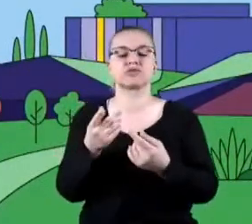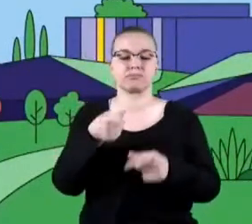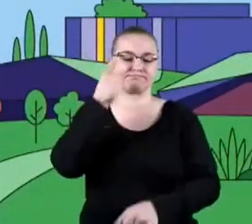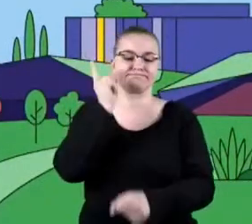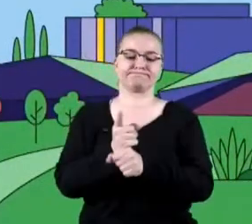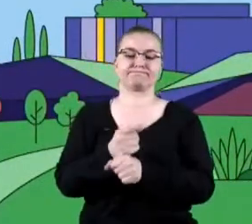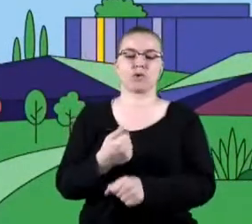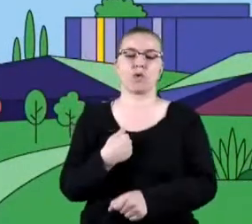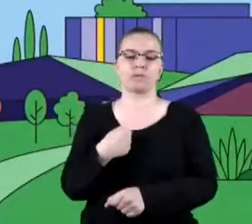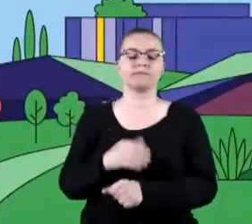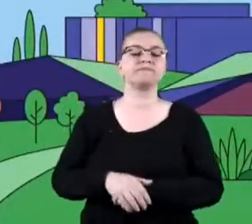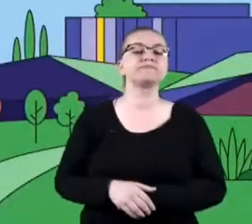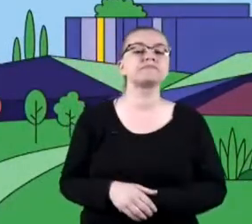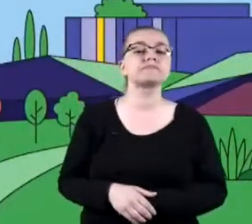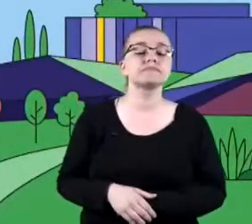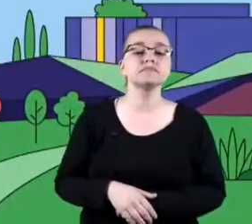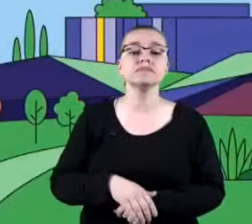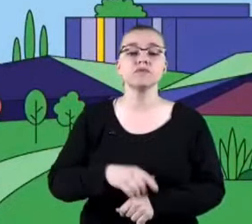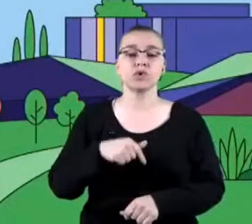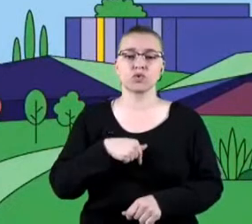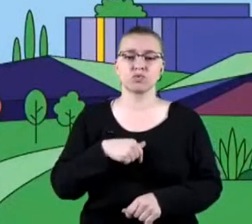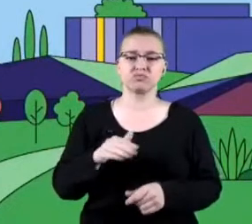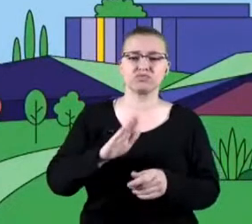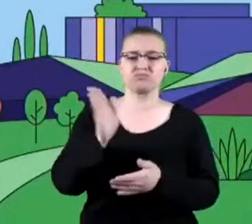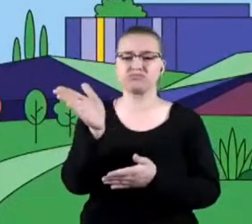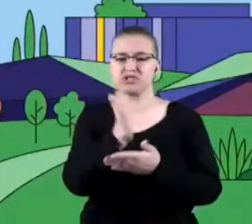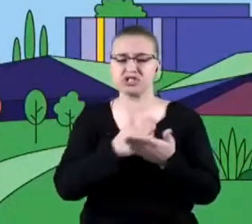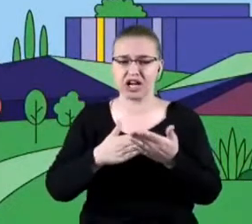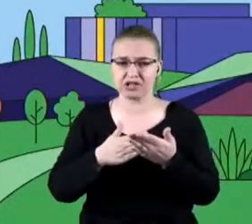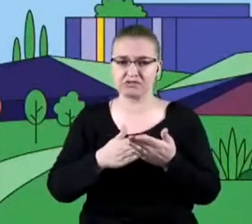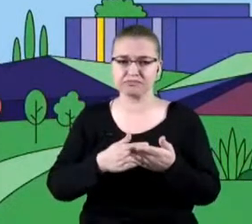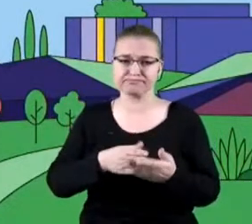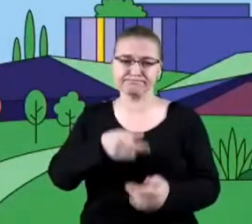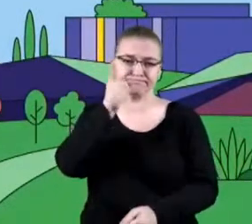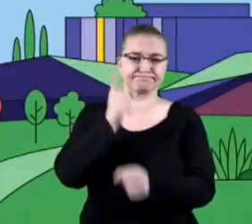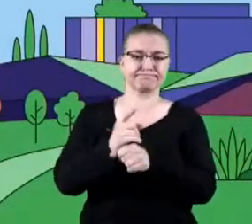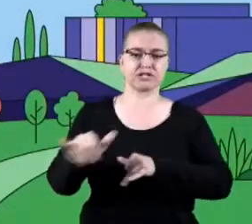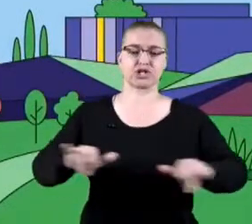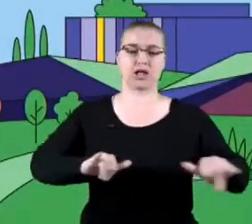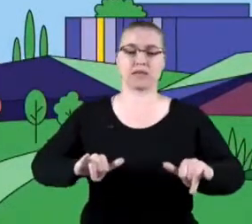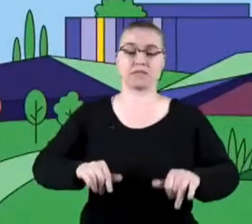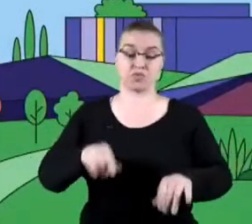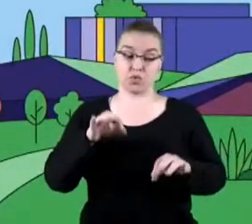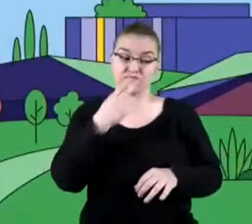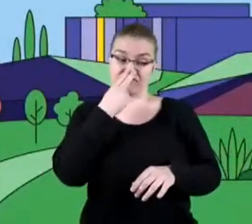These are the national recovery plan that has been